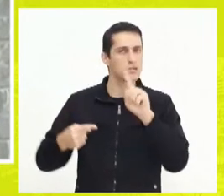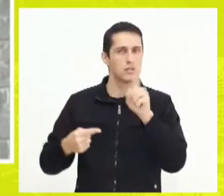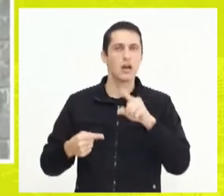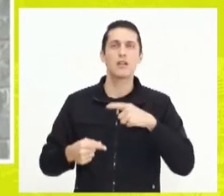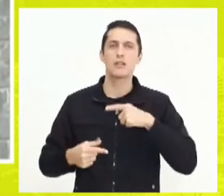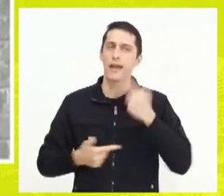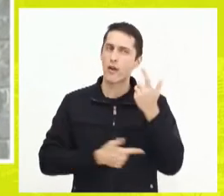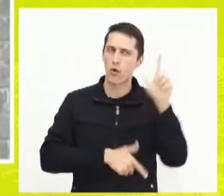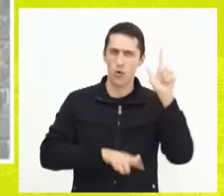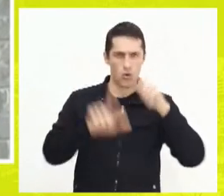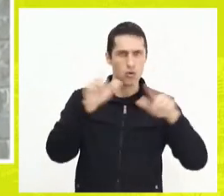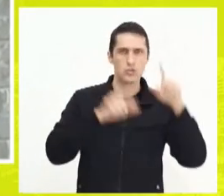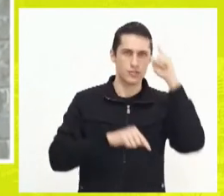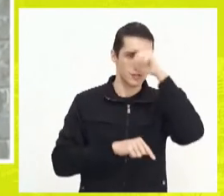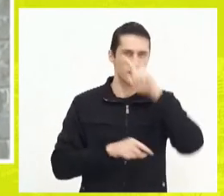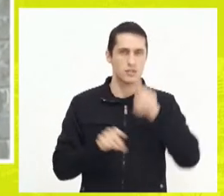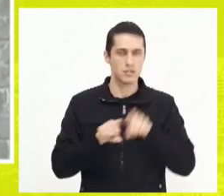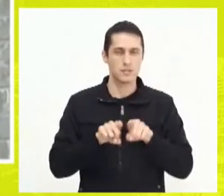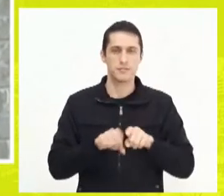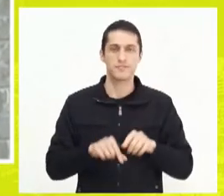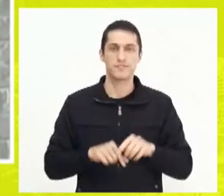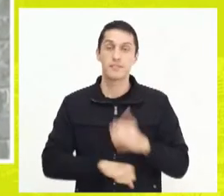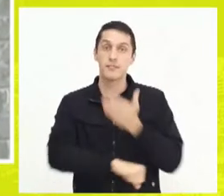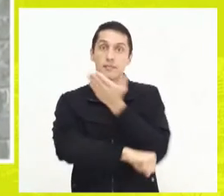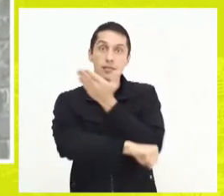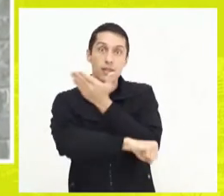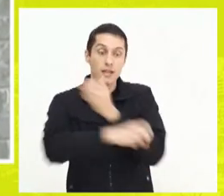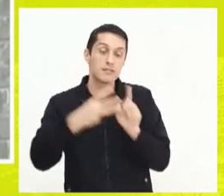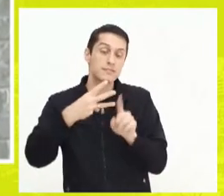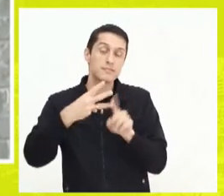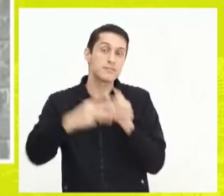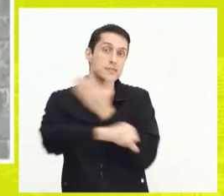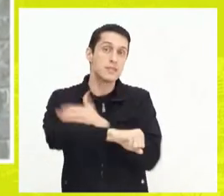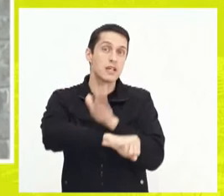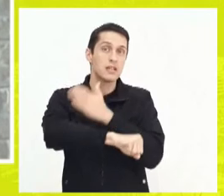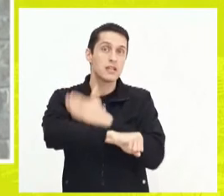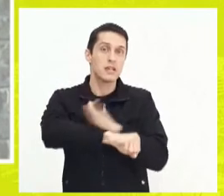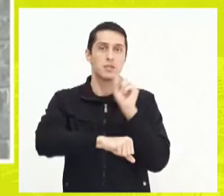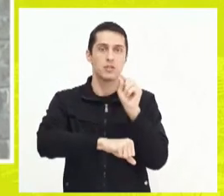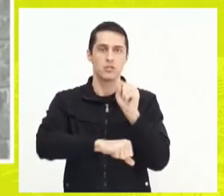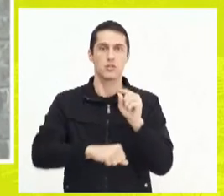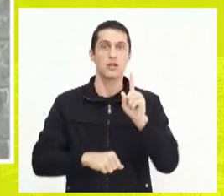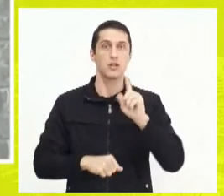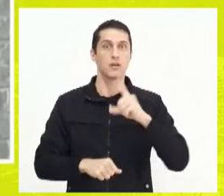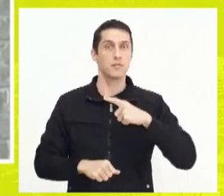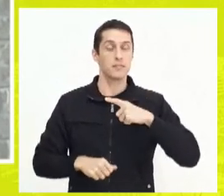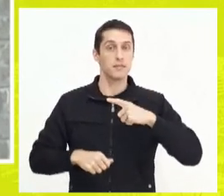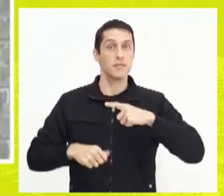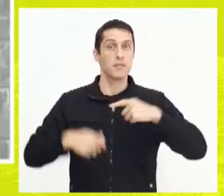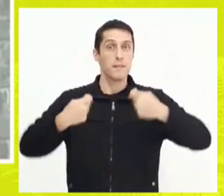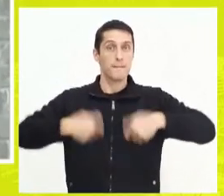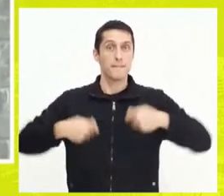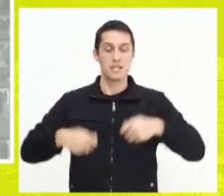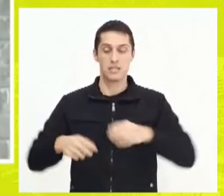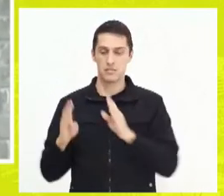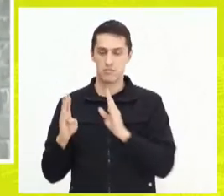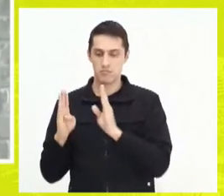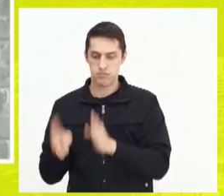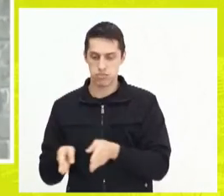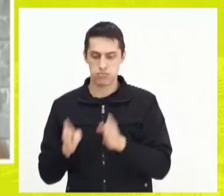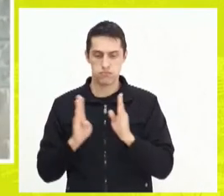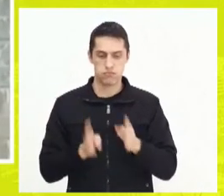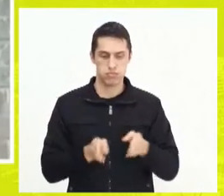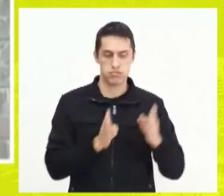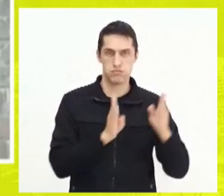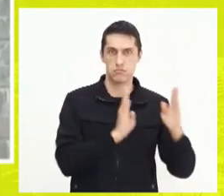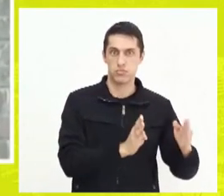complicated and training is regarding uh having a continuity